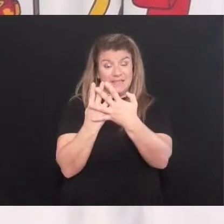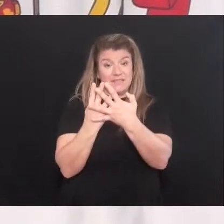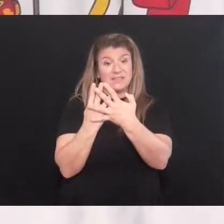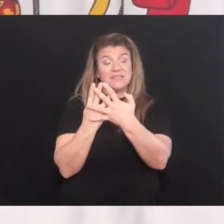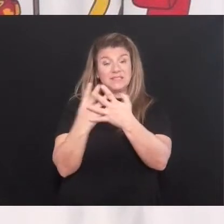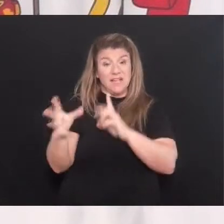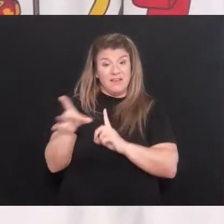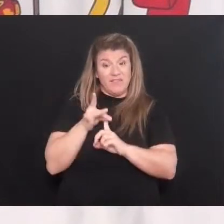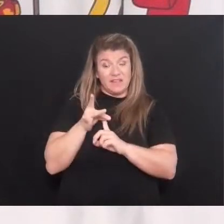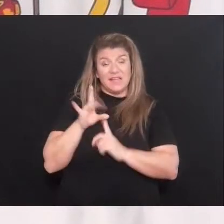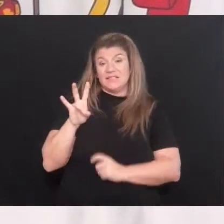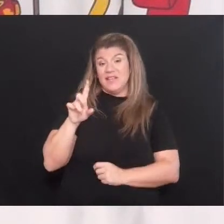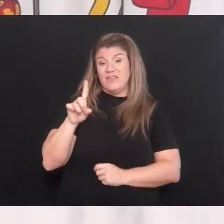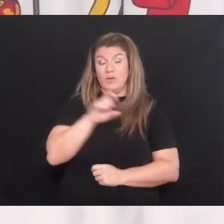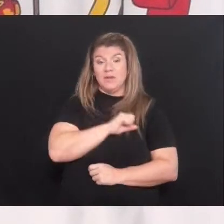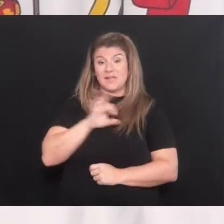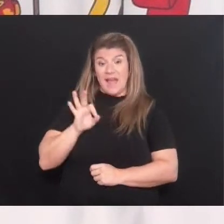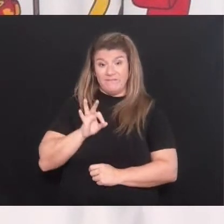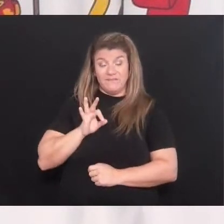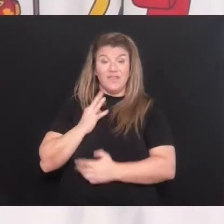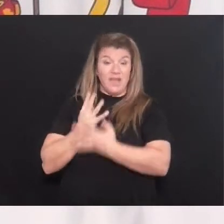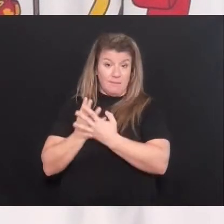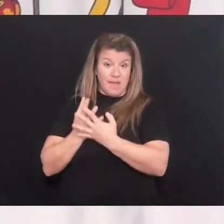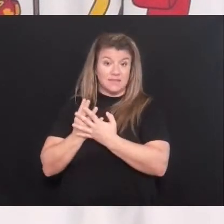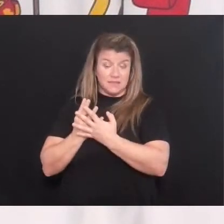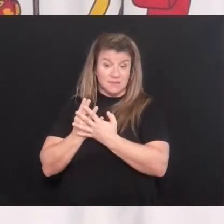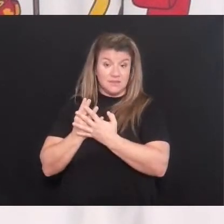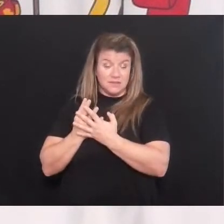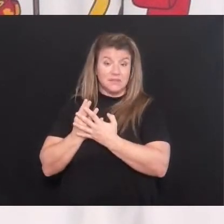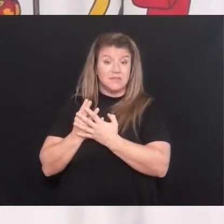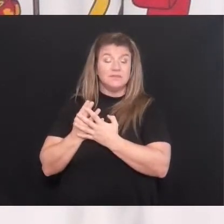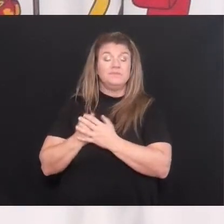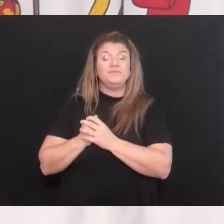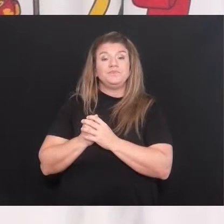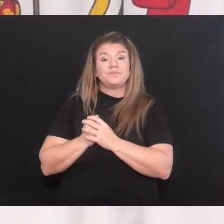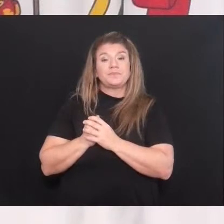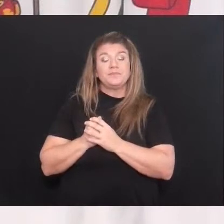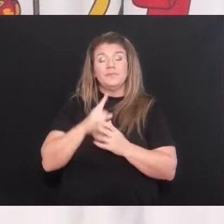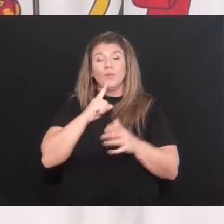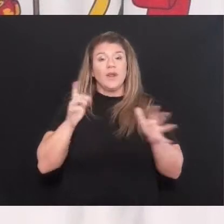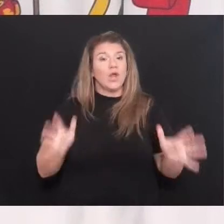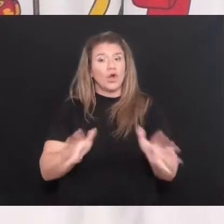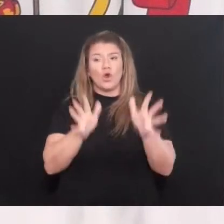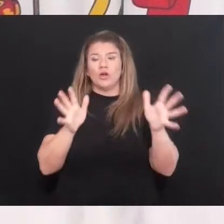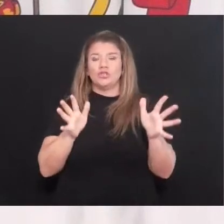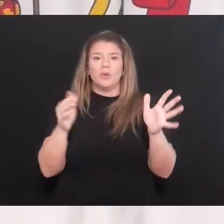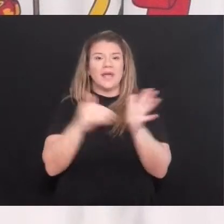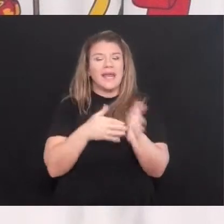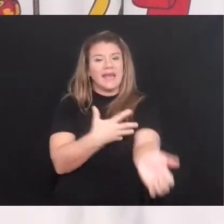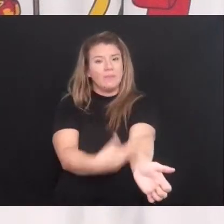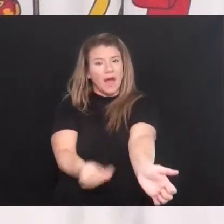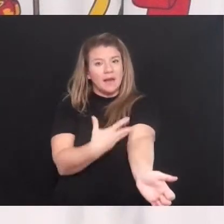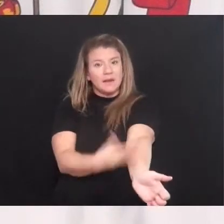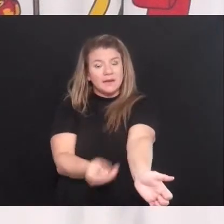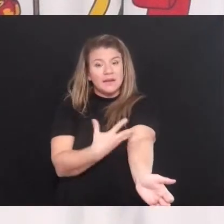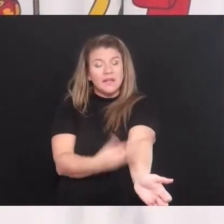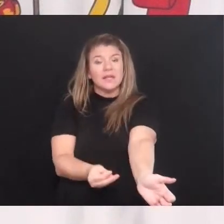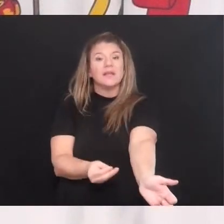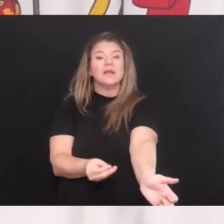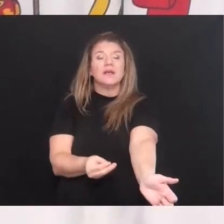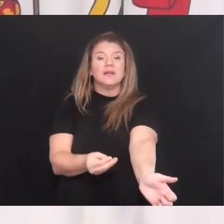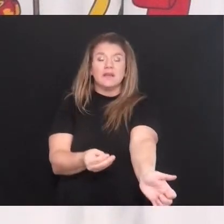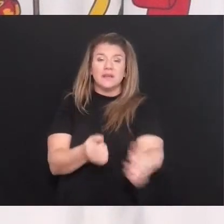and 71 staff cases. You know, I encourage you again about giving blood, and